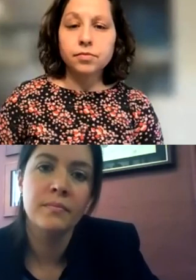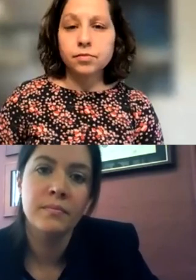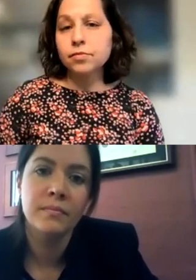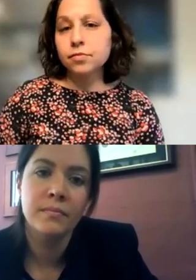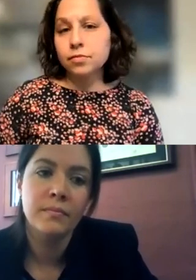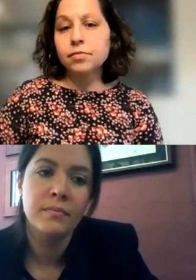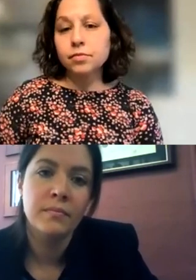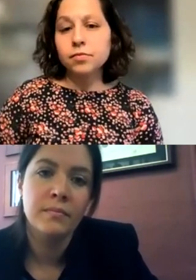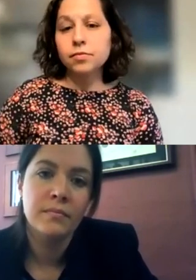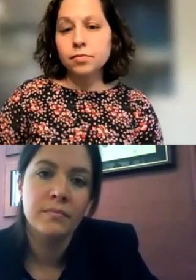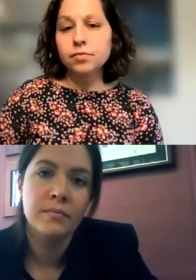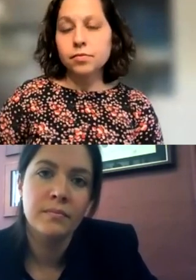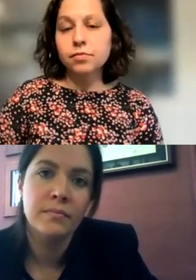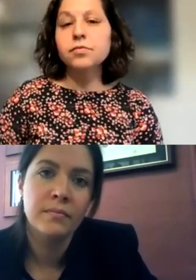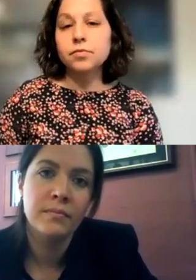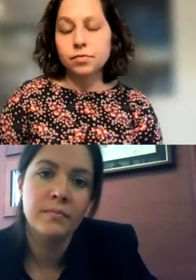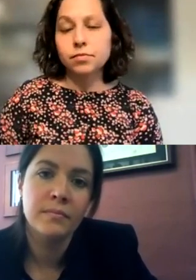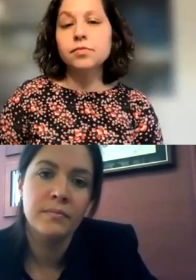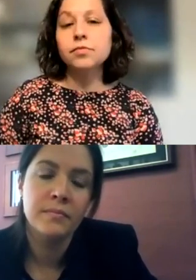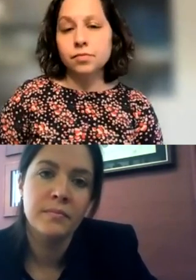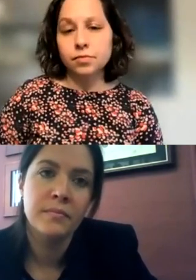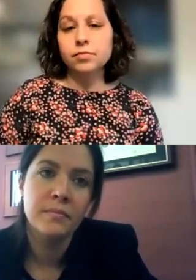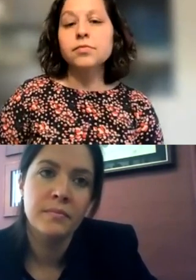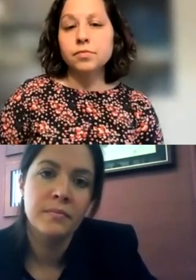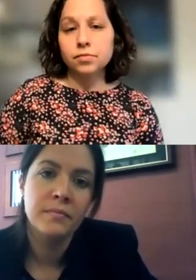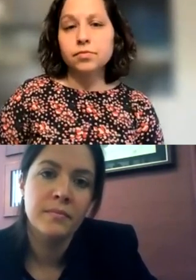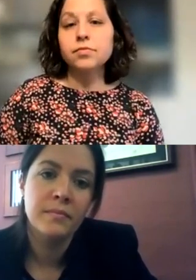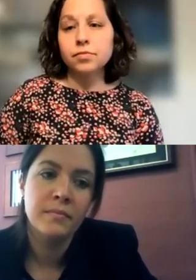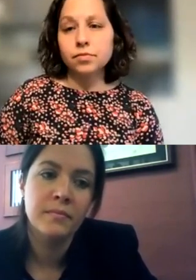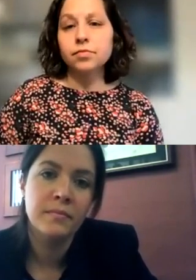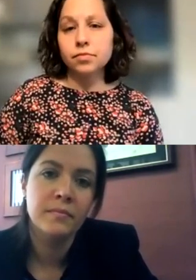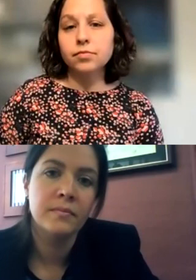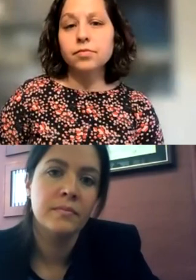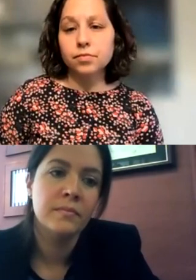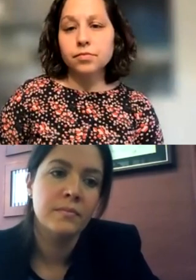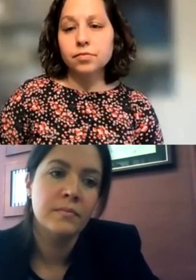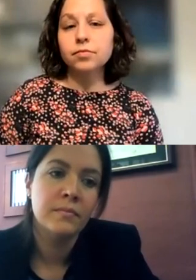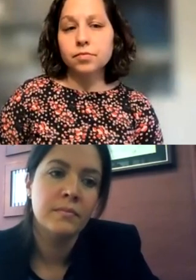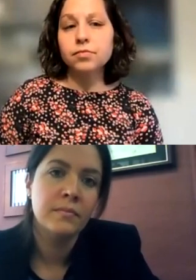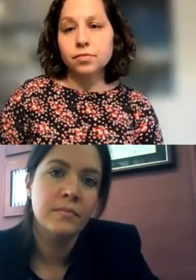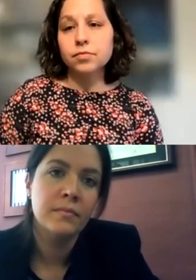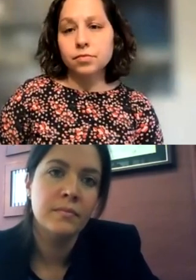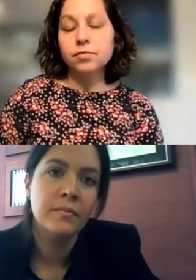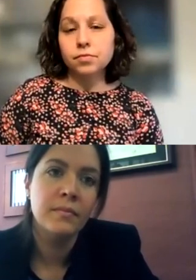with colleagues or others on the team, that is something we will sort of adapt what the coaching looks like to address.